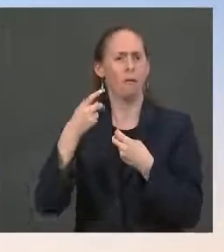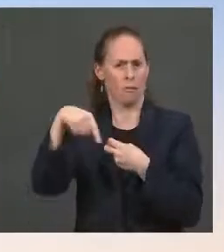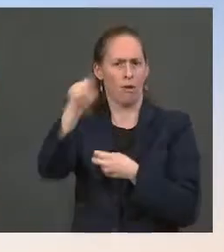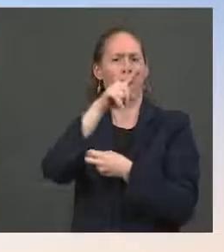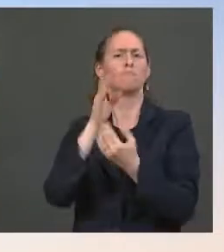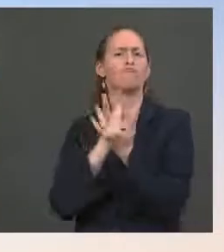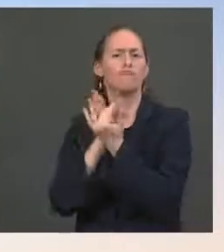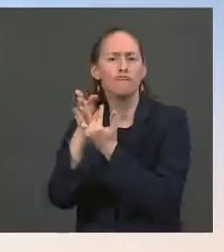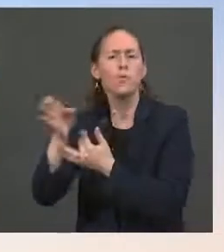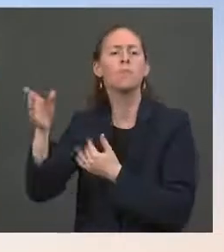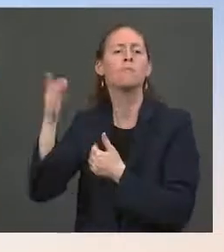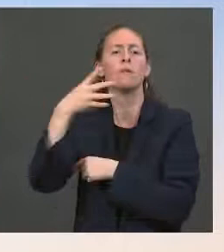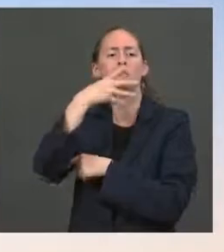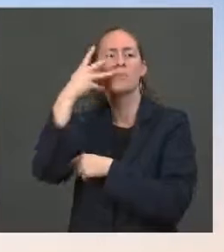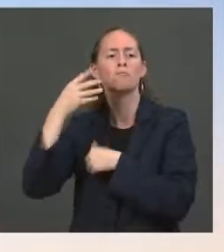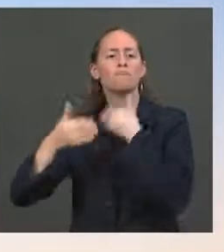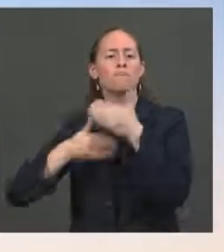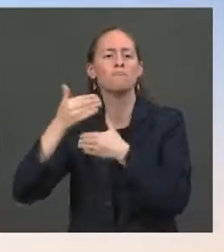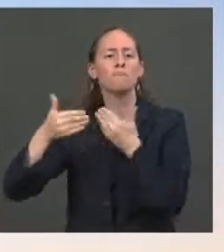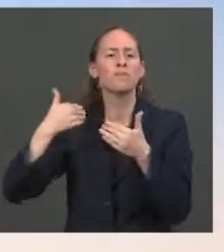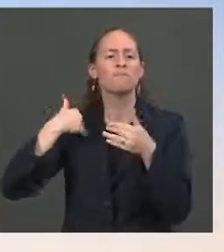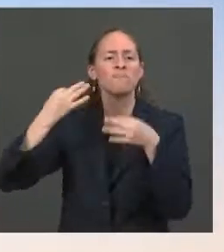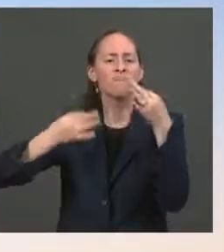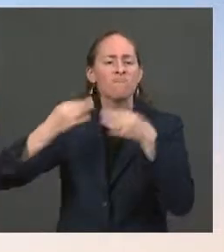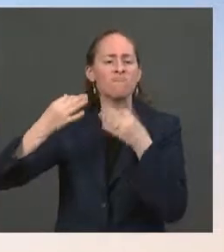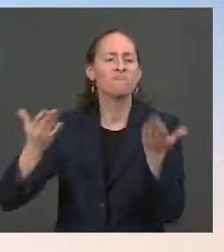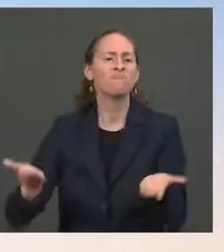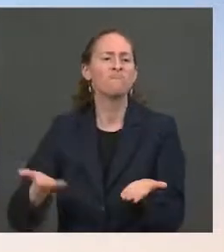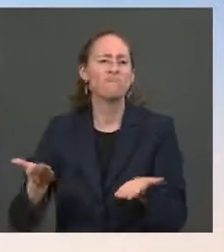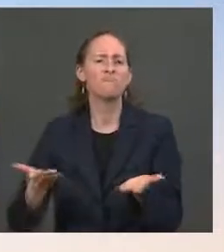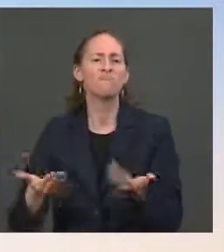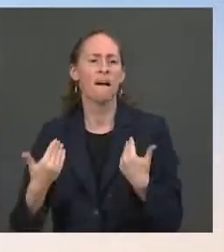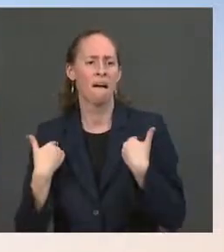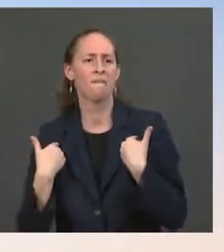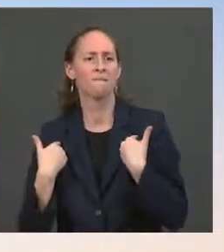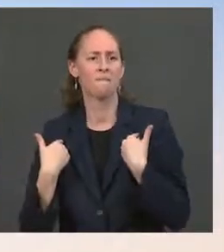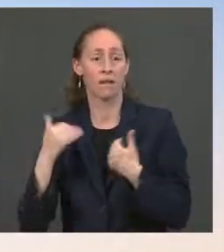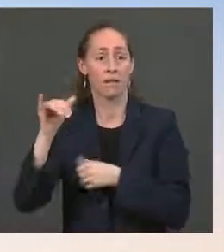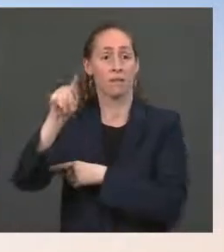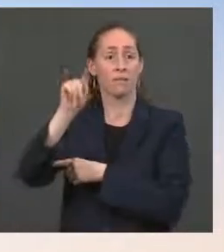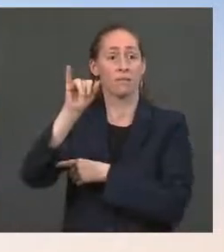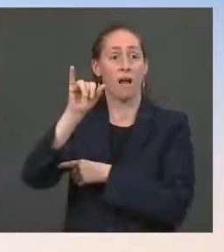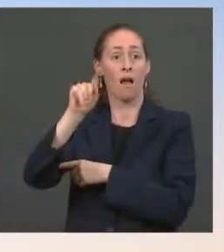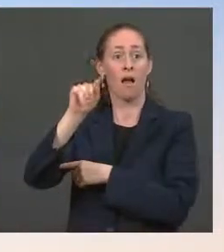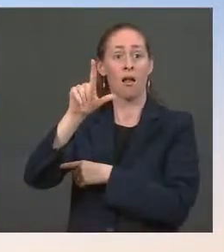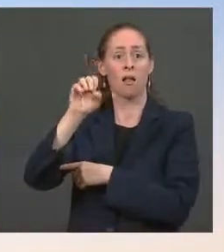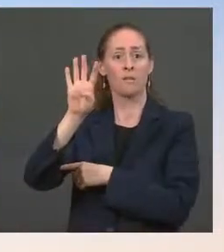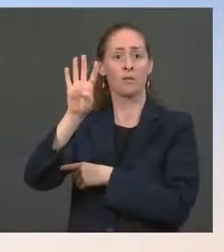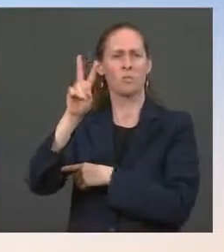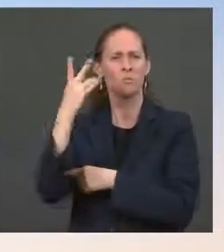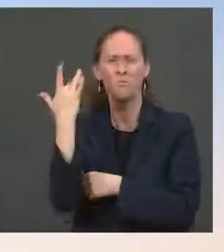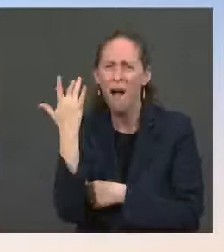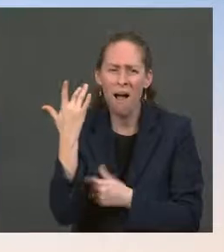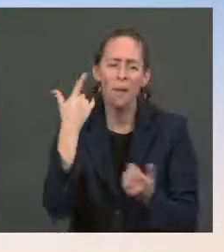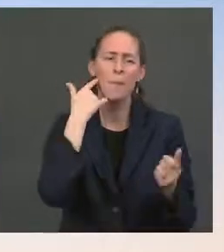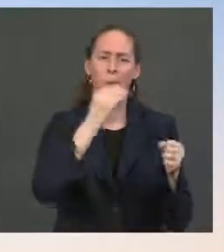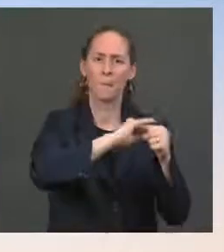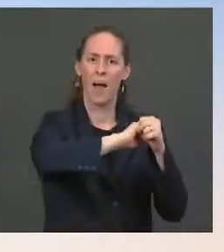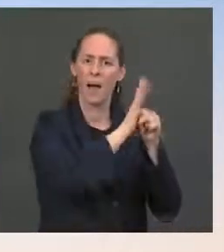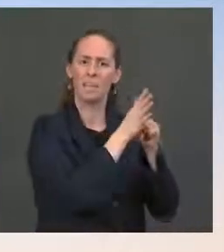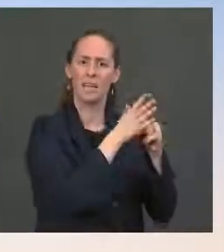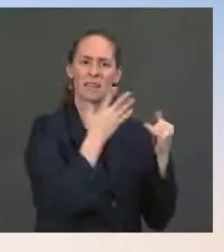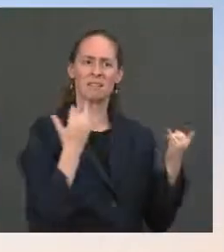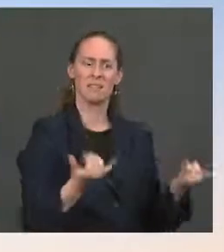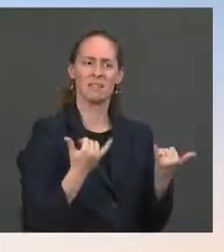immigration proceedings and process. So it remains in place because we're in the middle of a pandemic, but I think the shorthanding of that